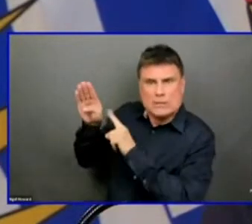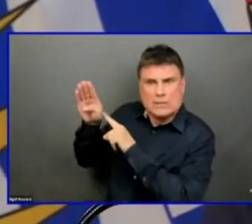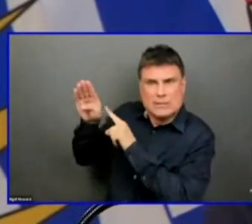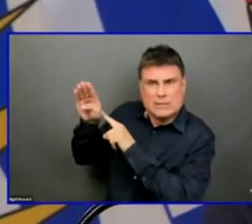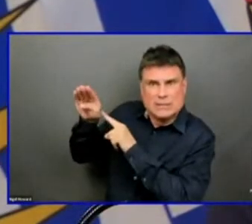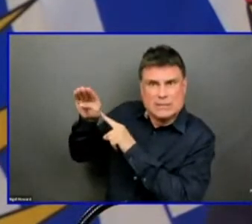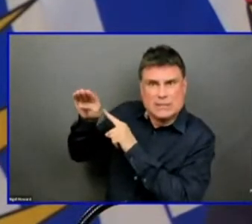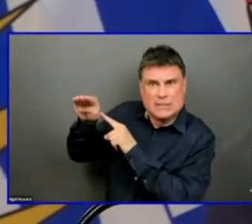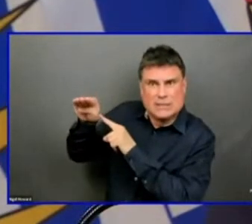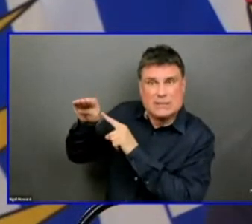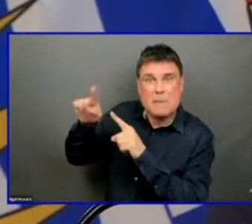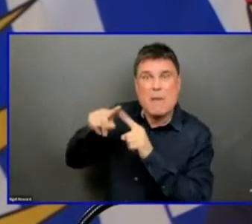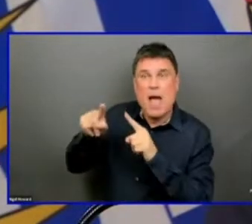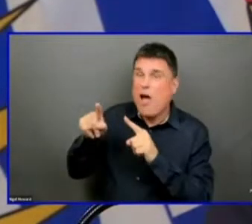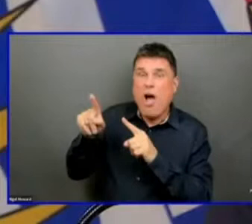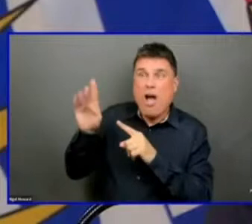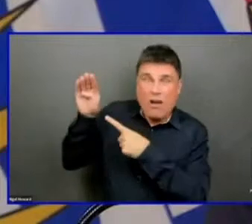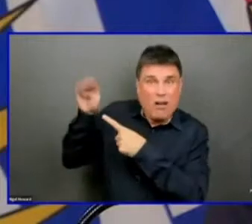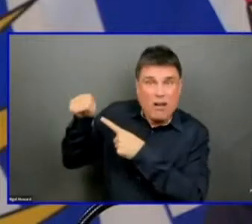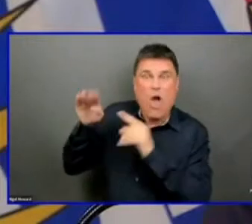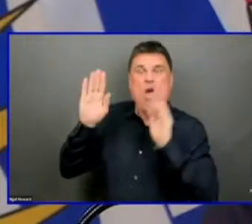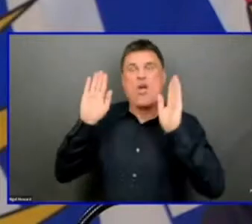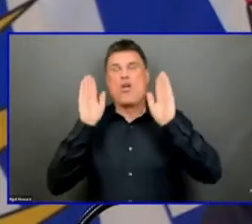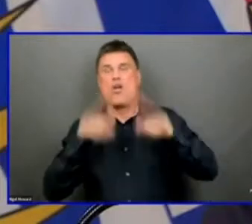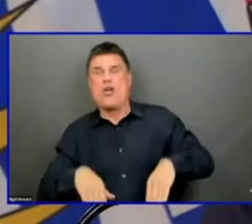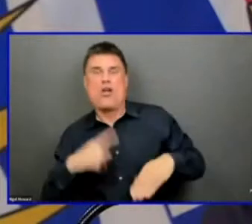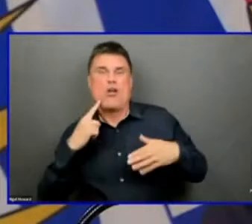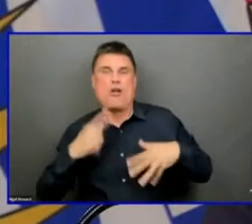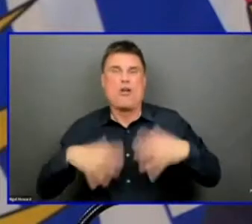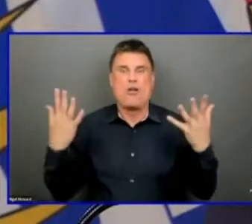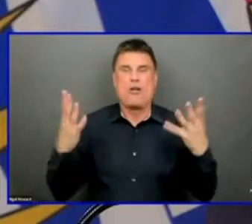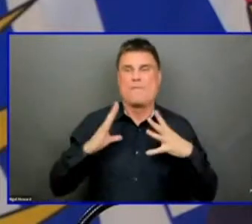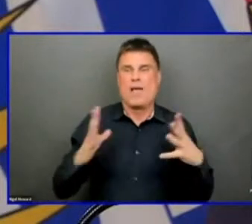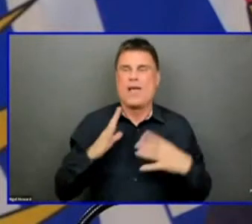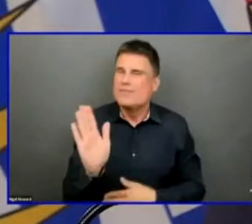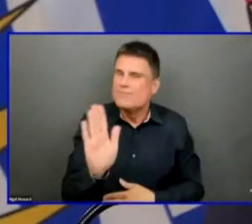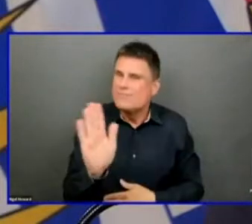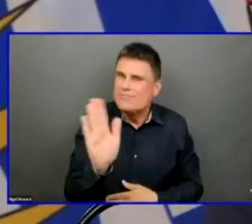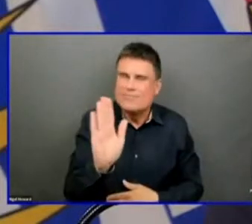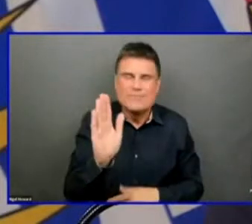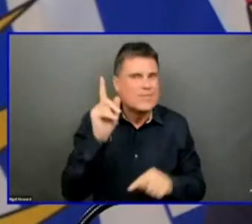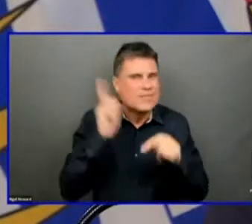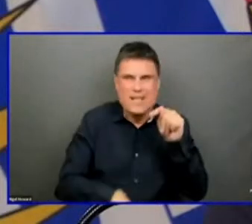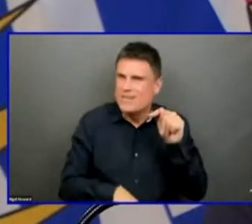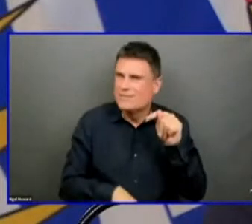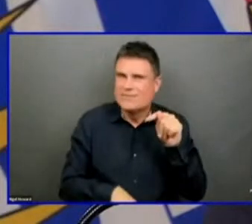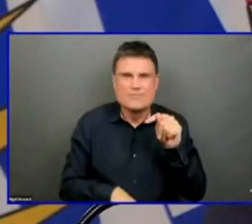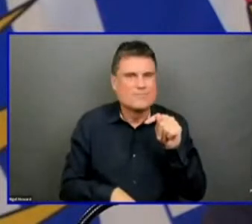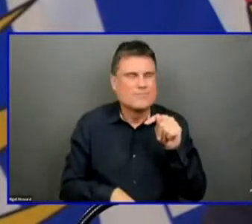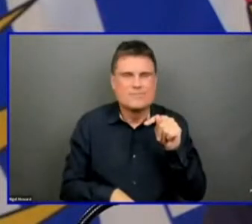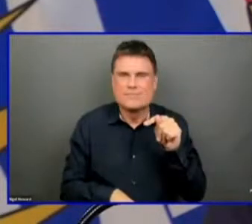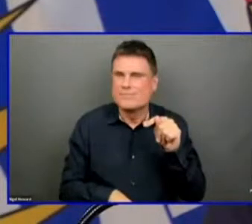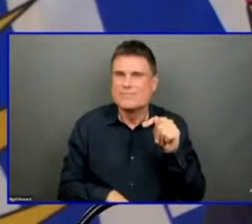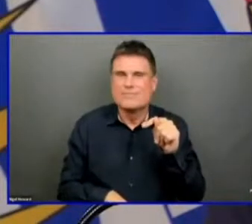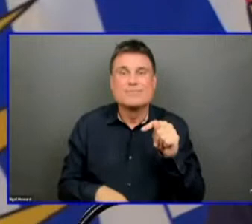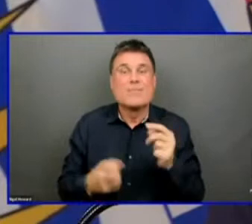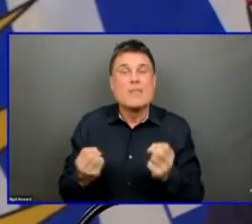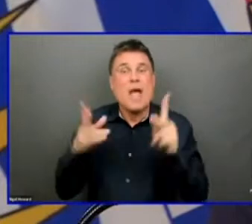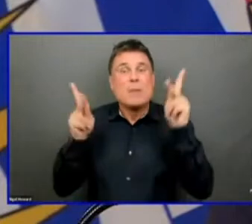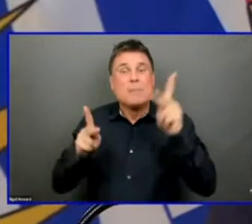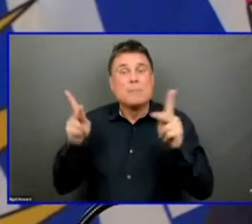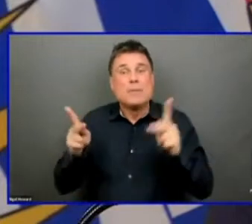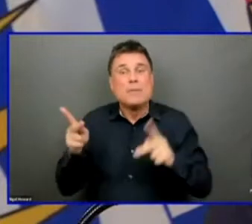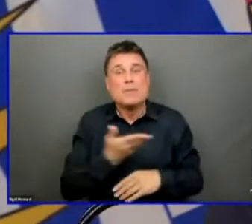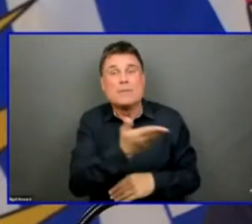us collectively to reduce our infectious contacts, so that's reducing those indoor contacts where we're not